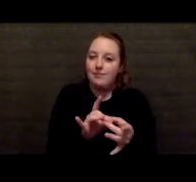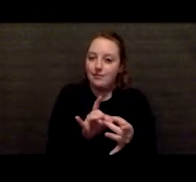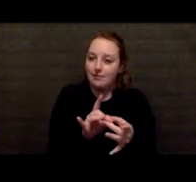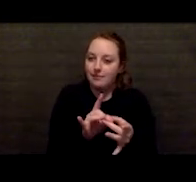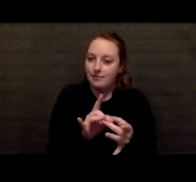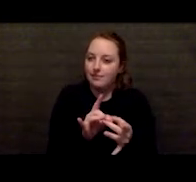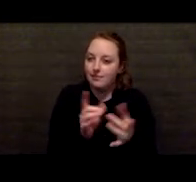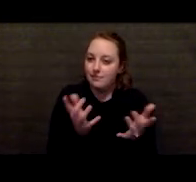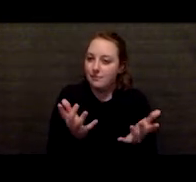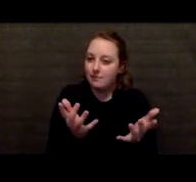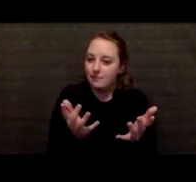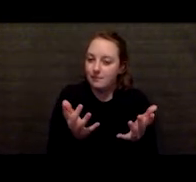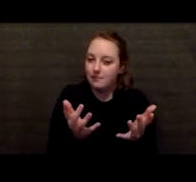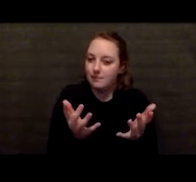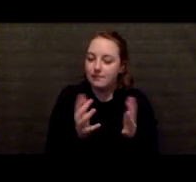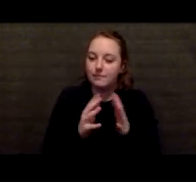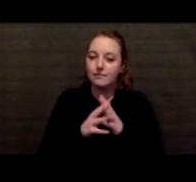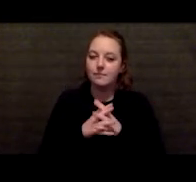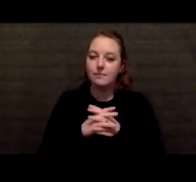Okay.